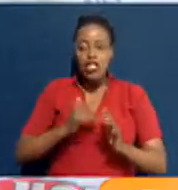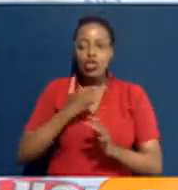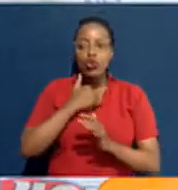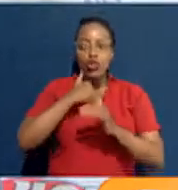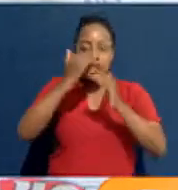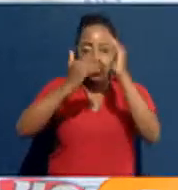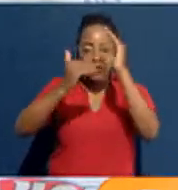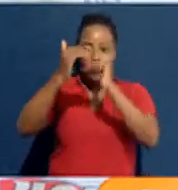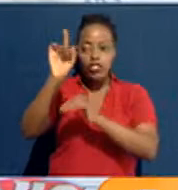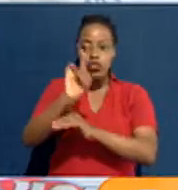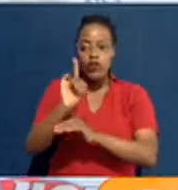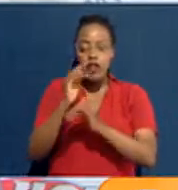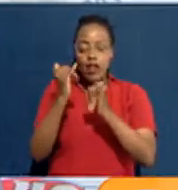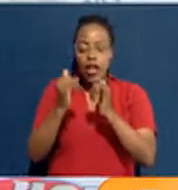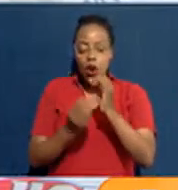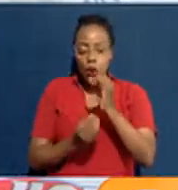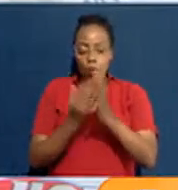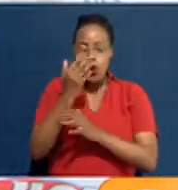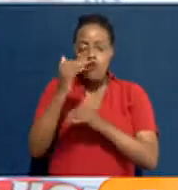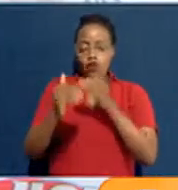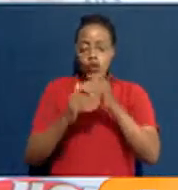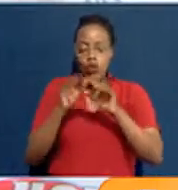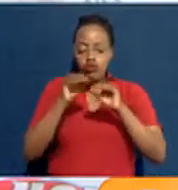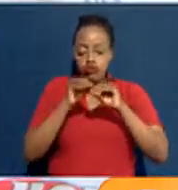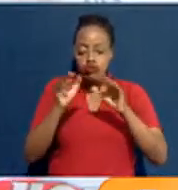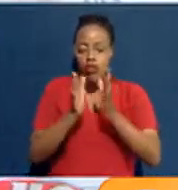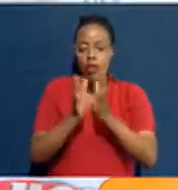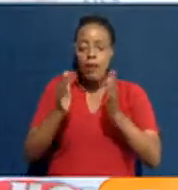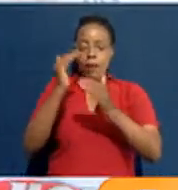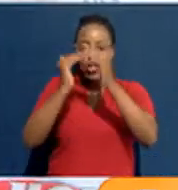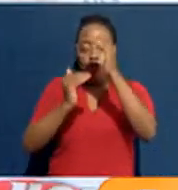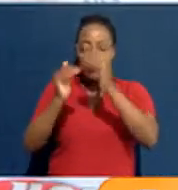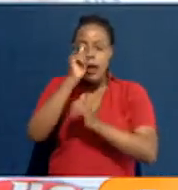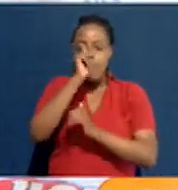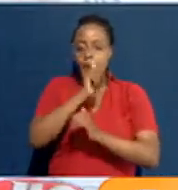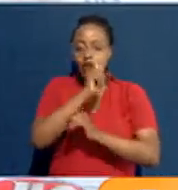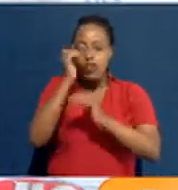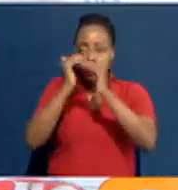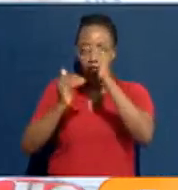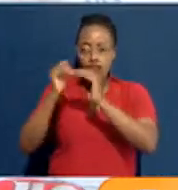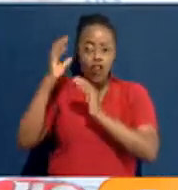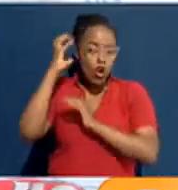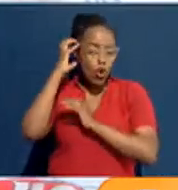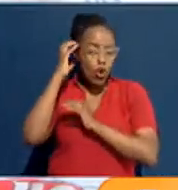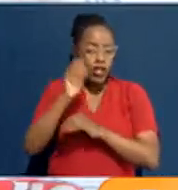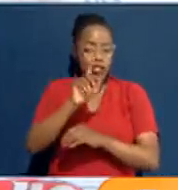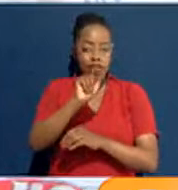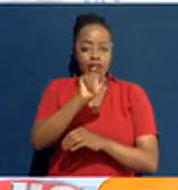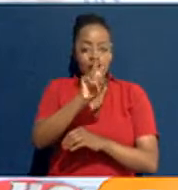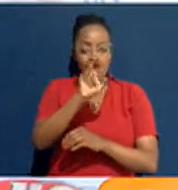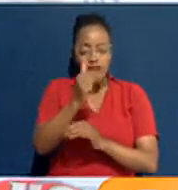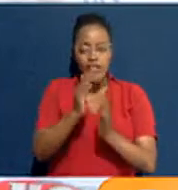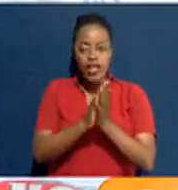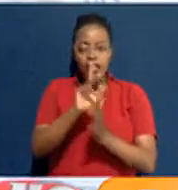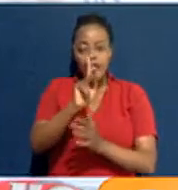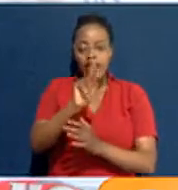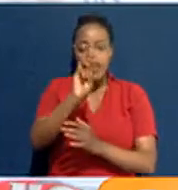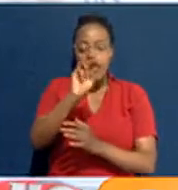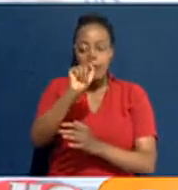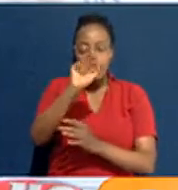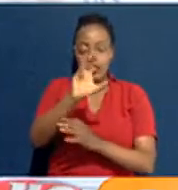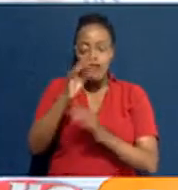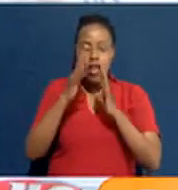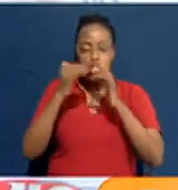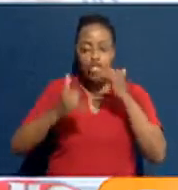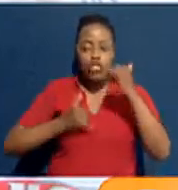University of Nairobi. It has now grown to all the public universities, private universities, colleges, TVETs, and KMTCs. It's a great